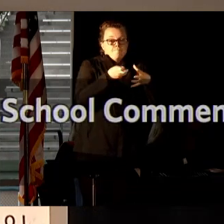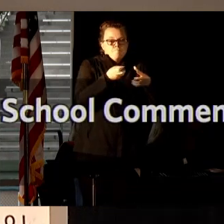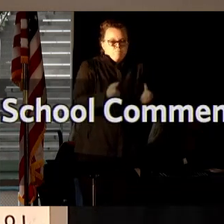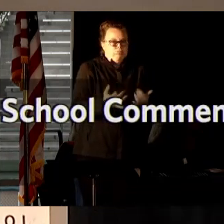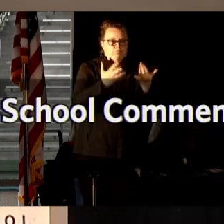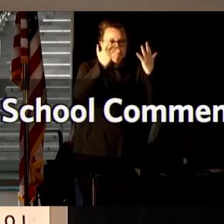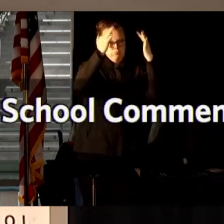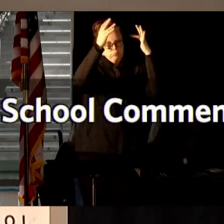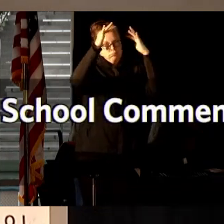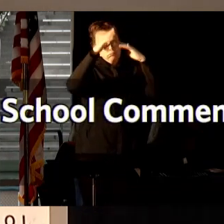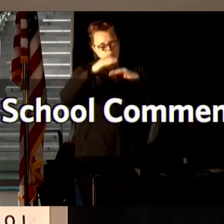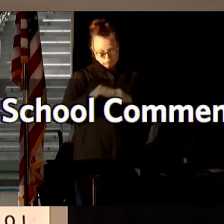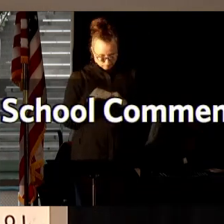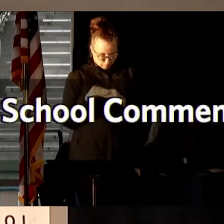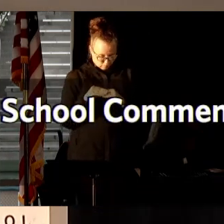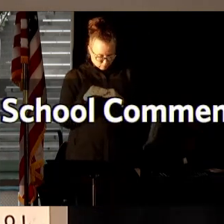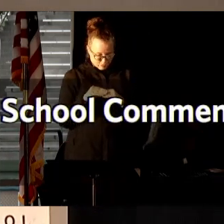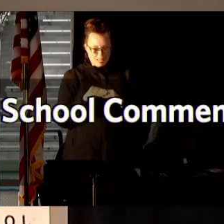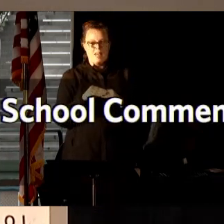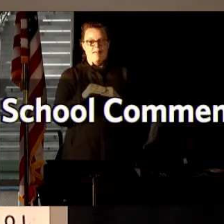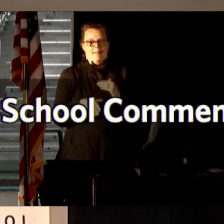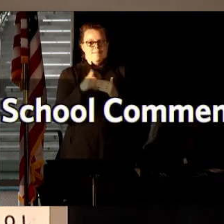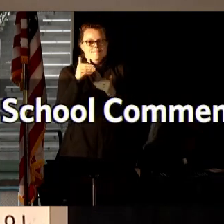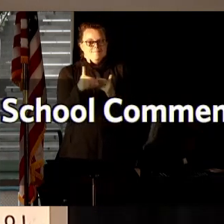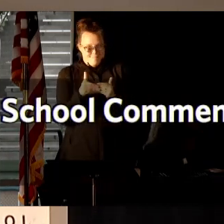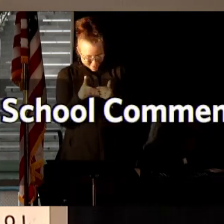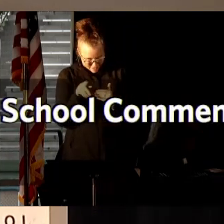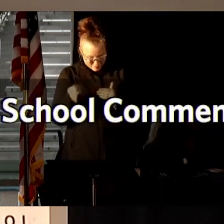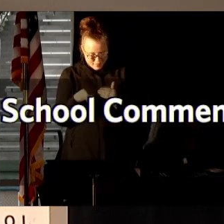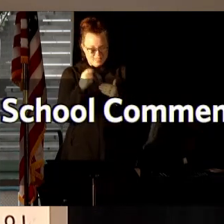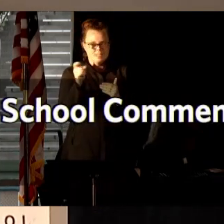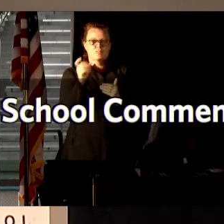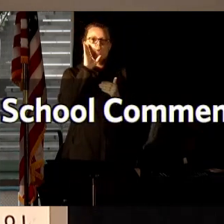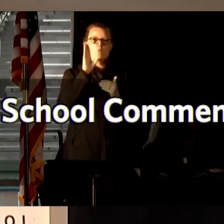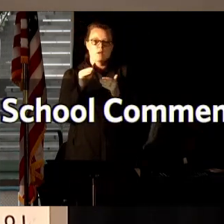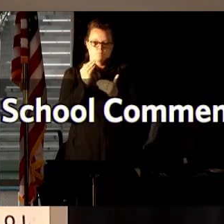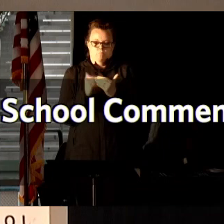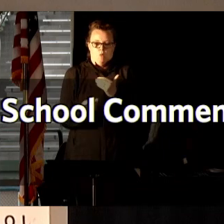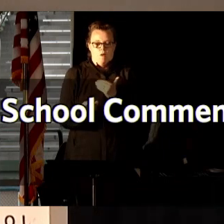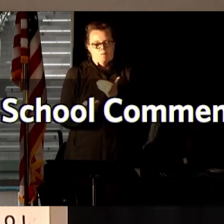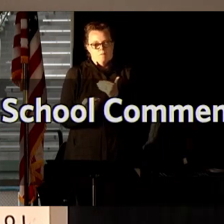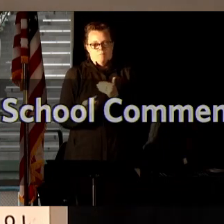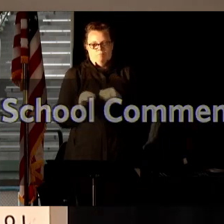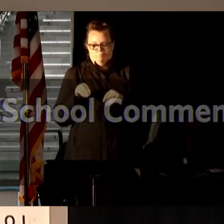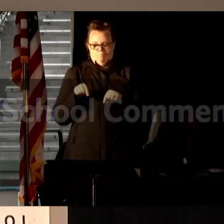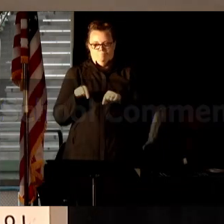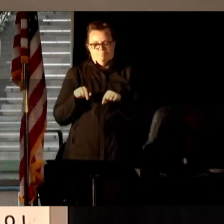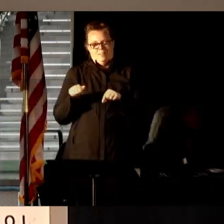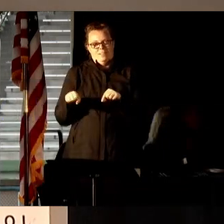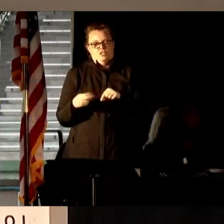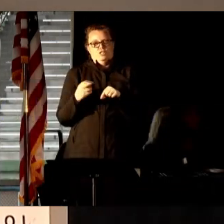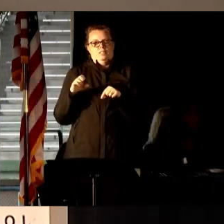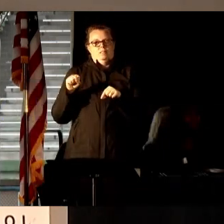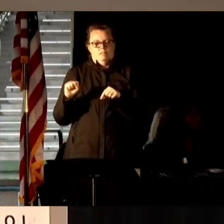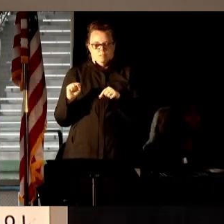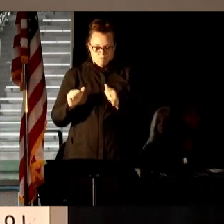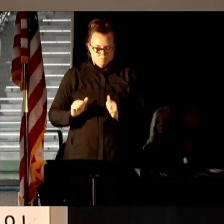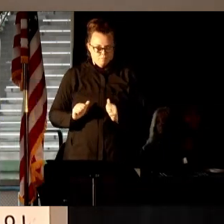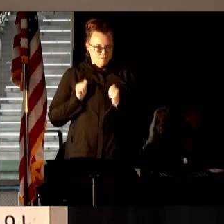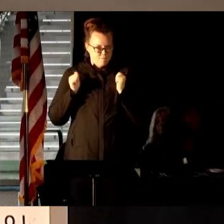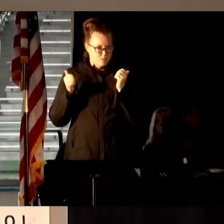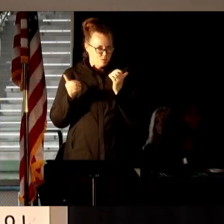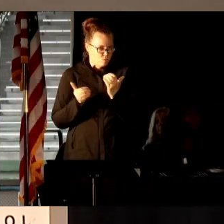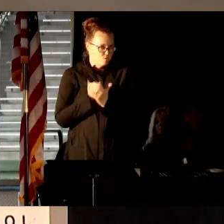Phoenix line would rise from the ashes, renewed and even more spectacular than before. Unlike